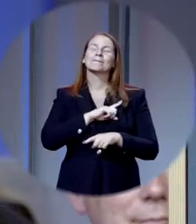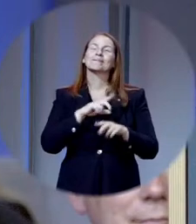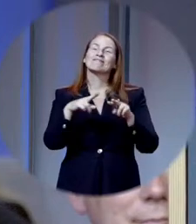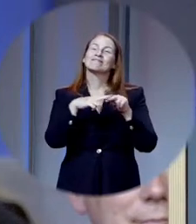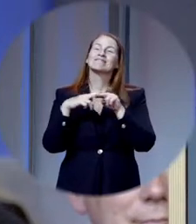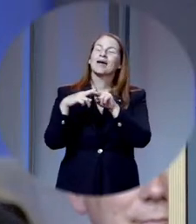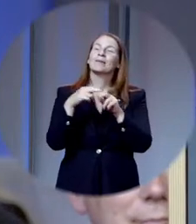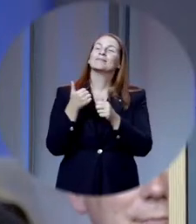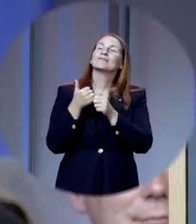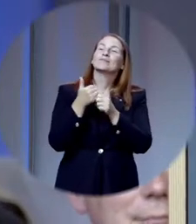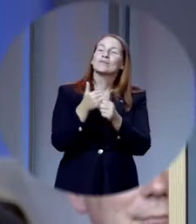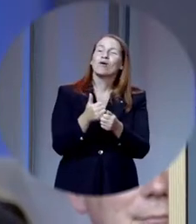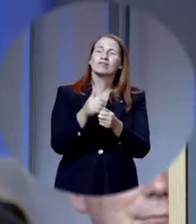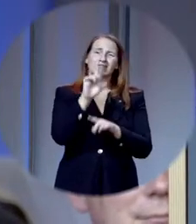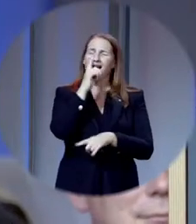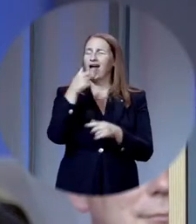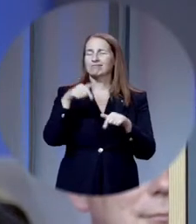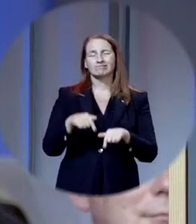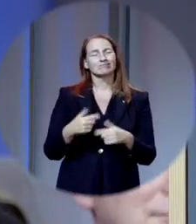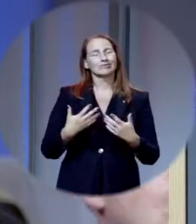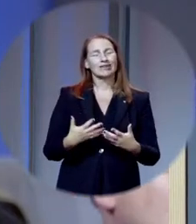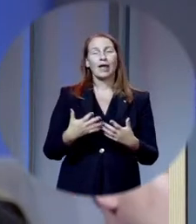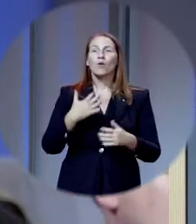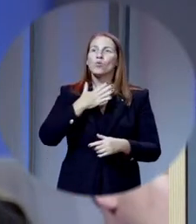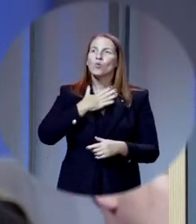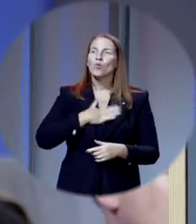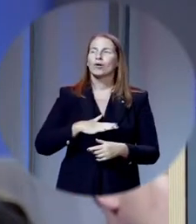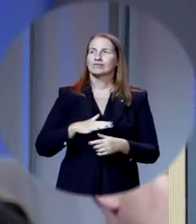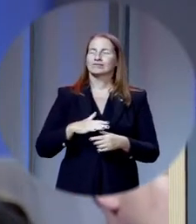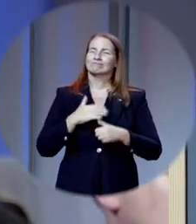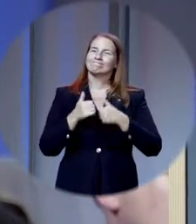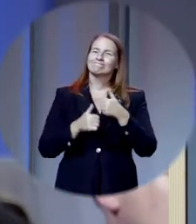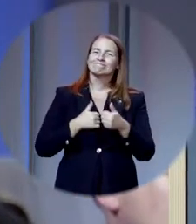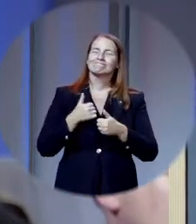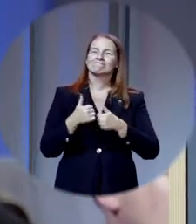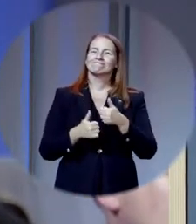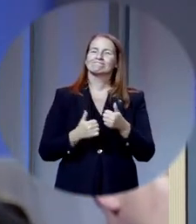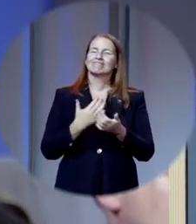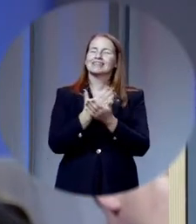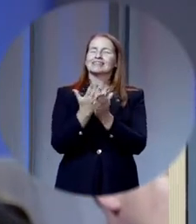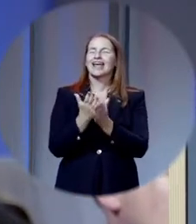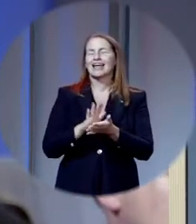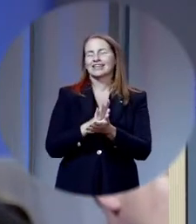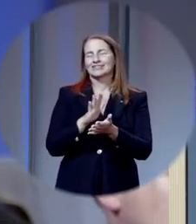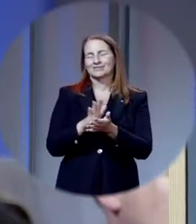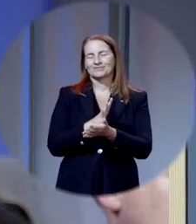who can't physically be here today but want to celebrate and share in your joy.